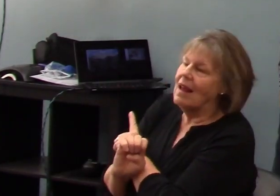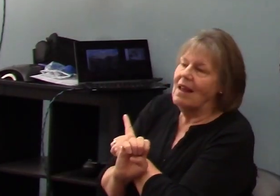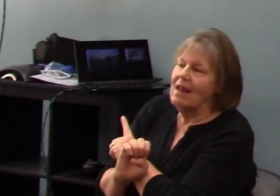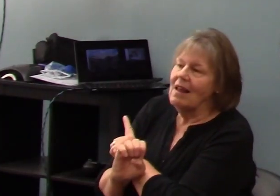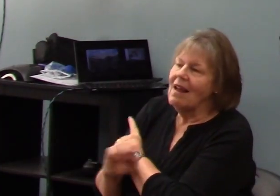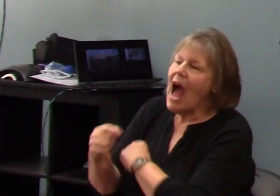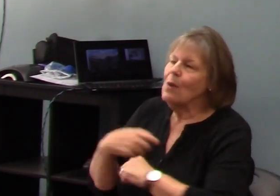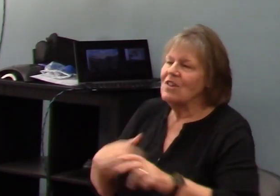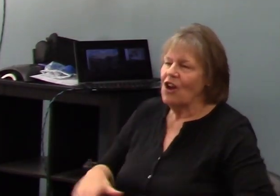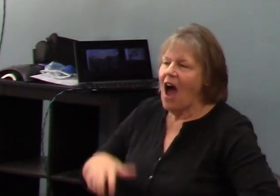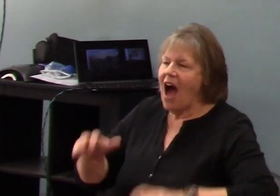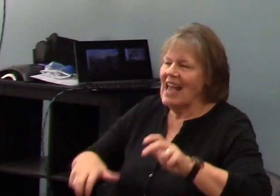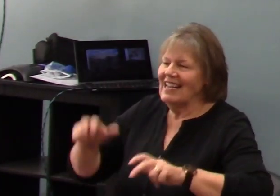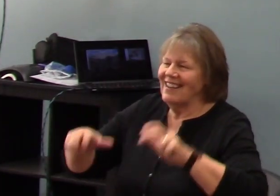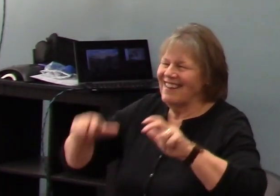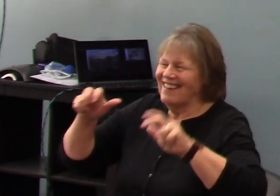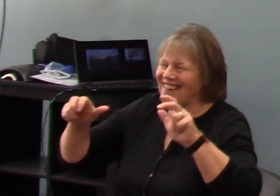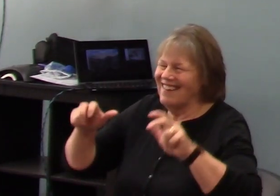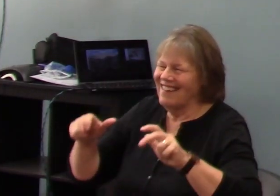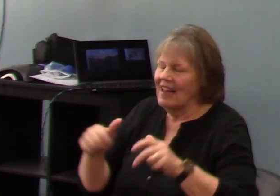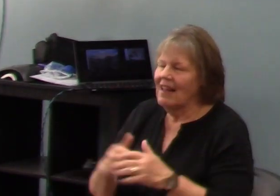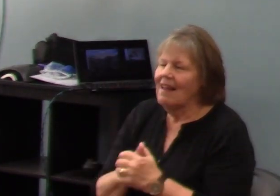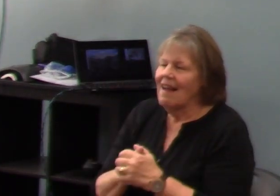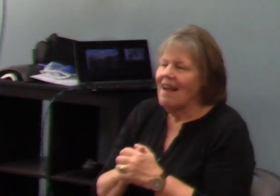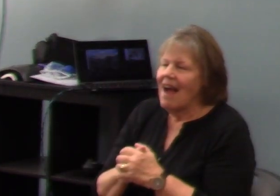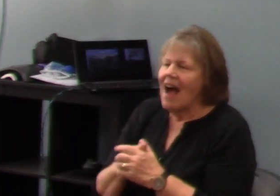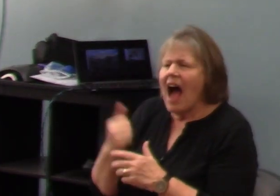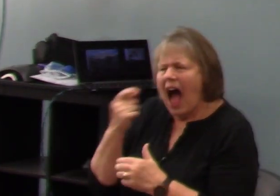around on the trail. And I was like,